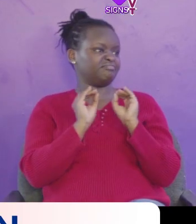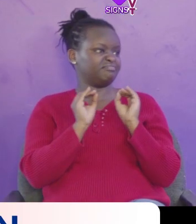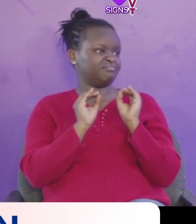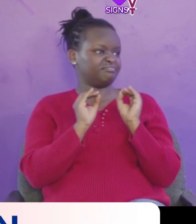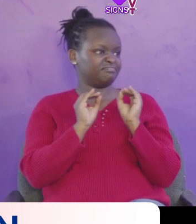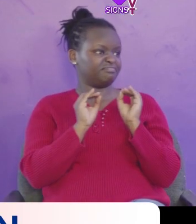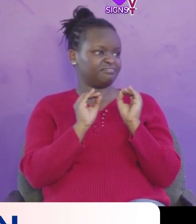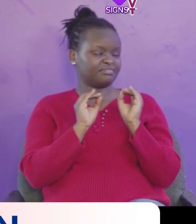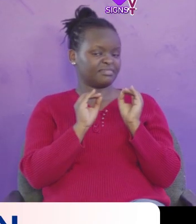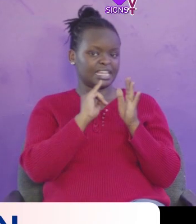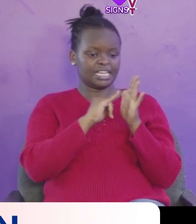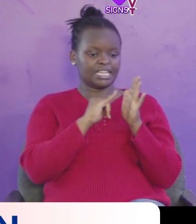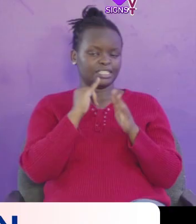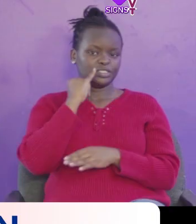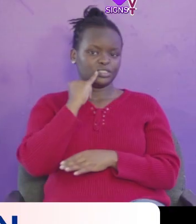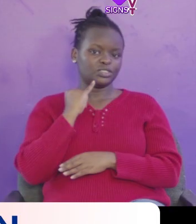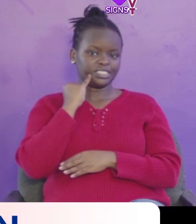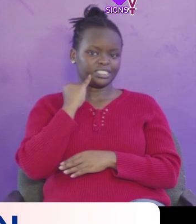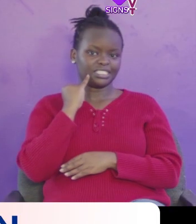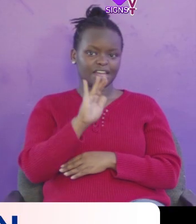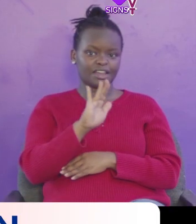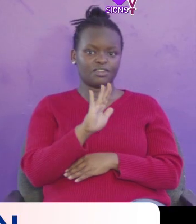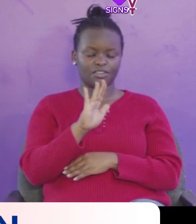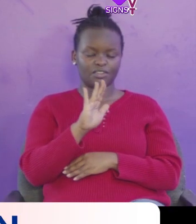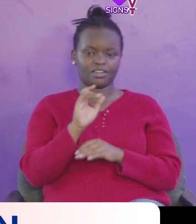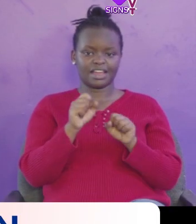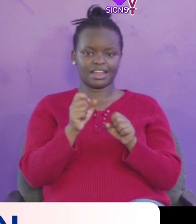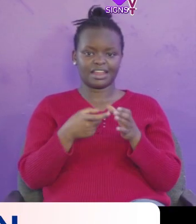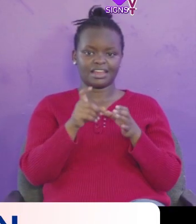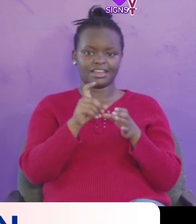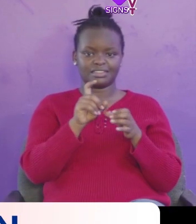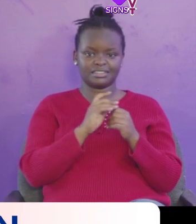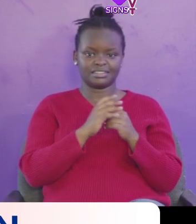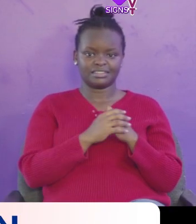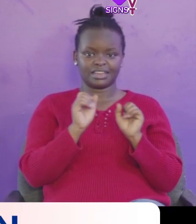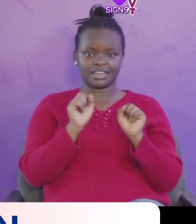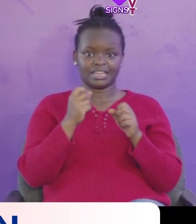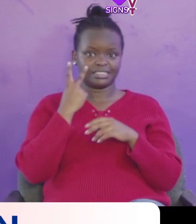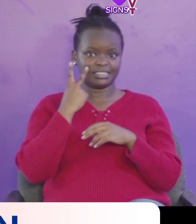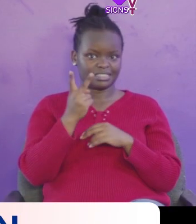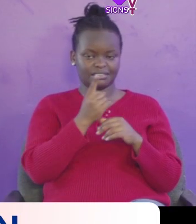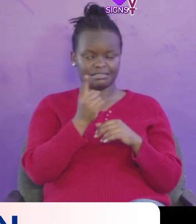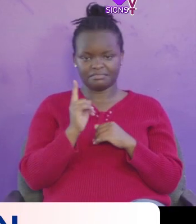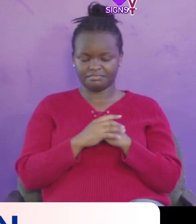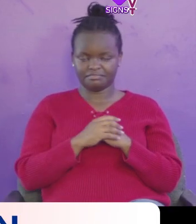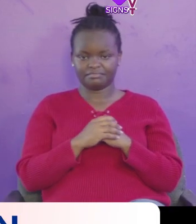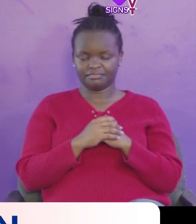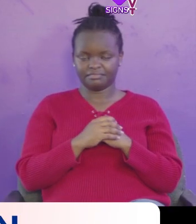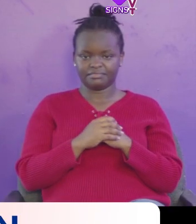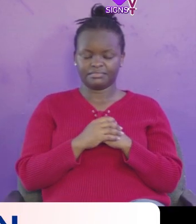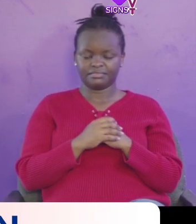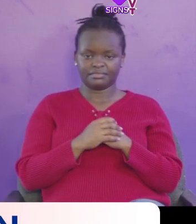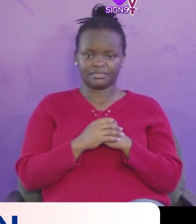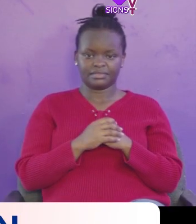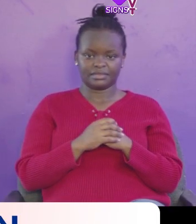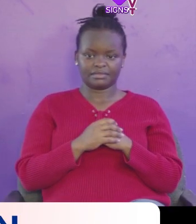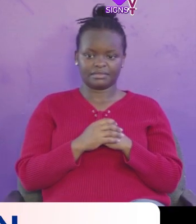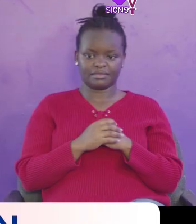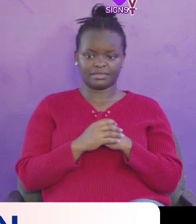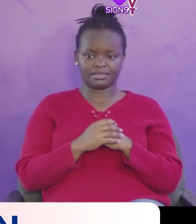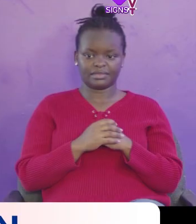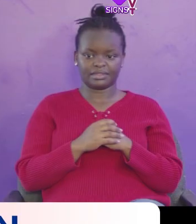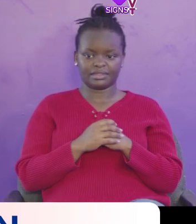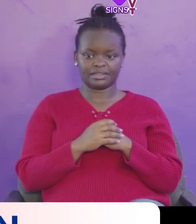yako ikipunguka ingie kwa seta kuongeze ndio guests wamuone. Yeah. Sylvia juice yangu imepunguka, ongeza